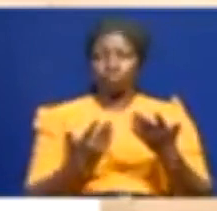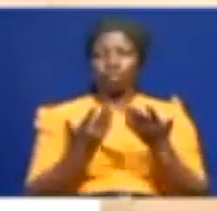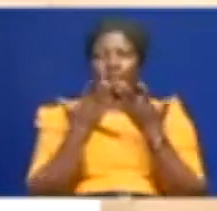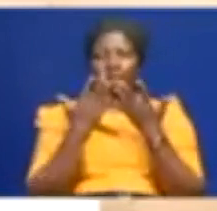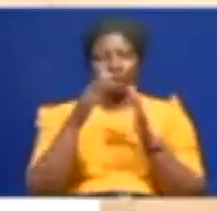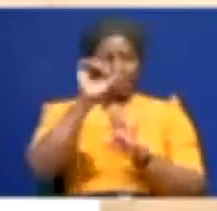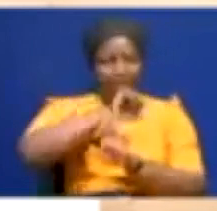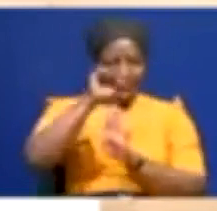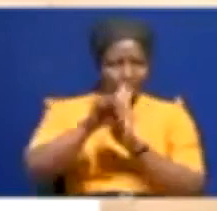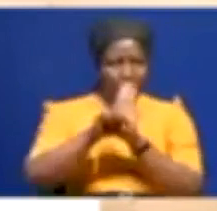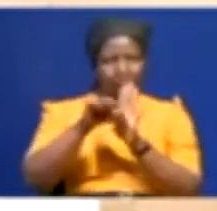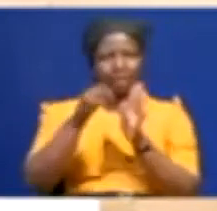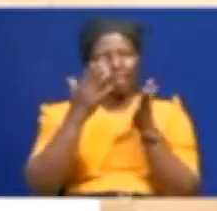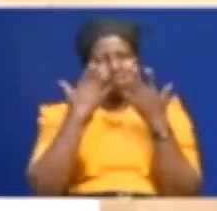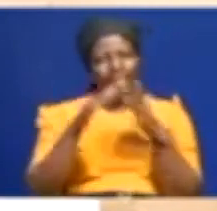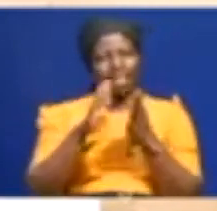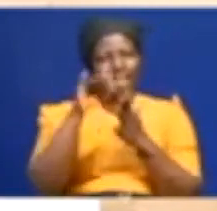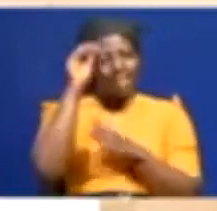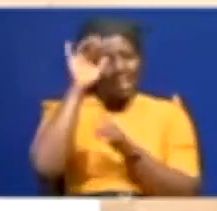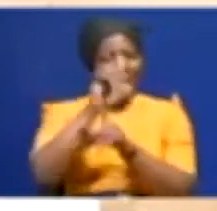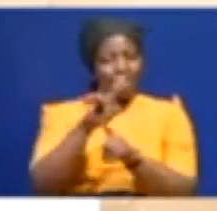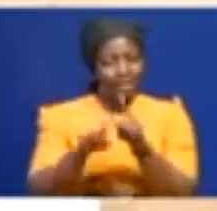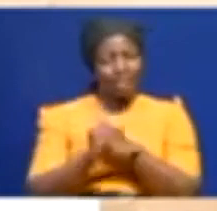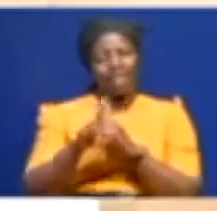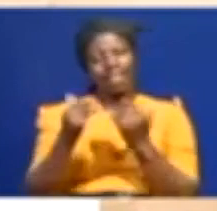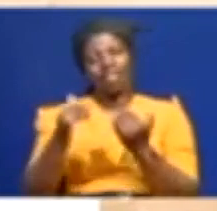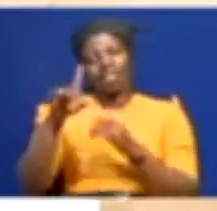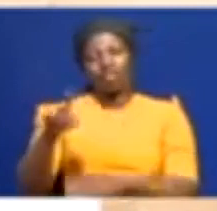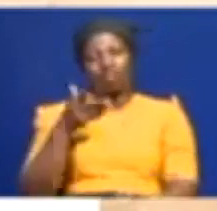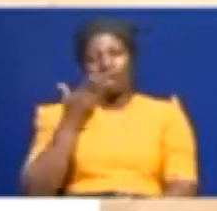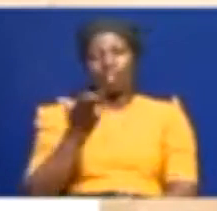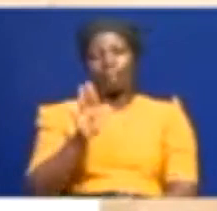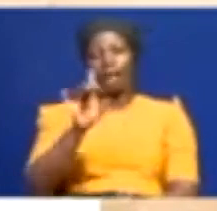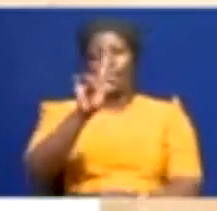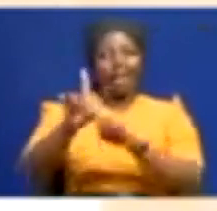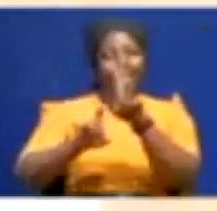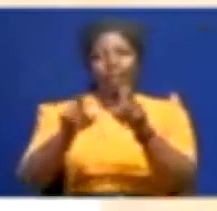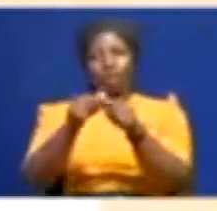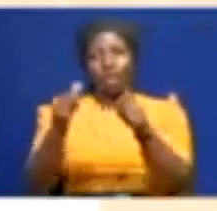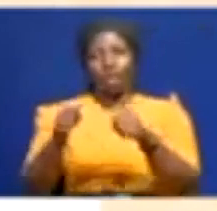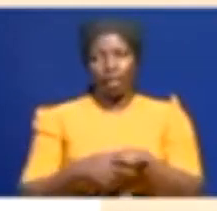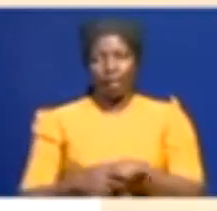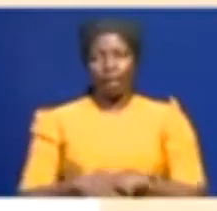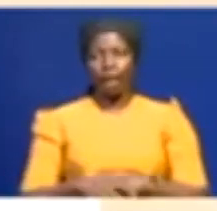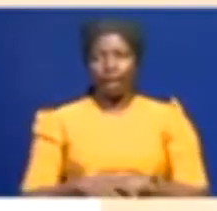have learned what they were supposed to learn. And so they should be able to answer the exams properly. We also feel